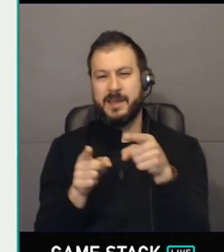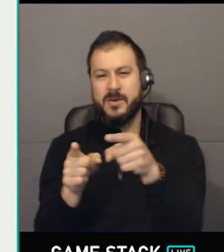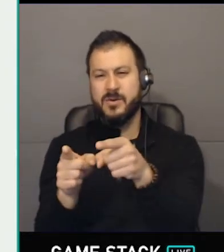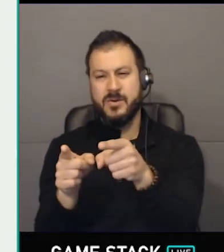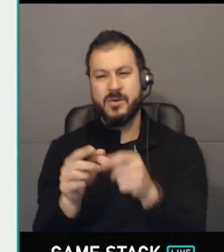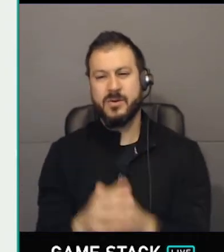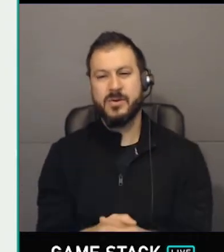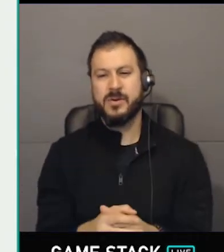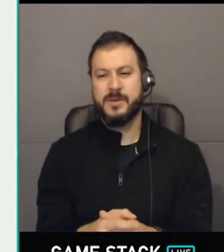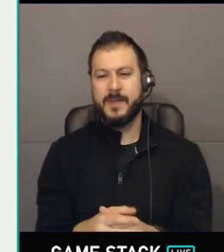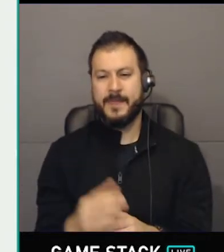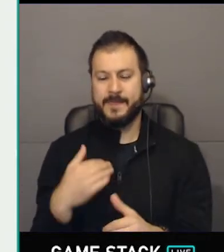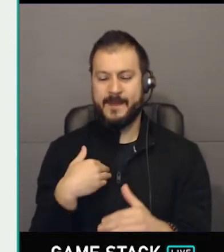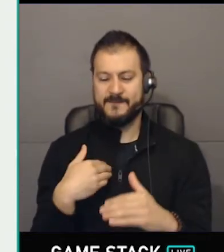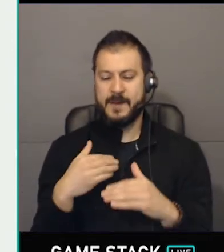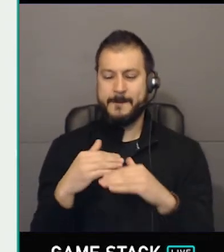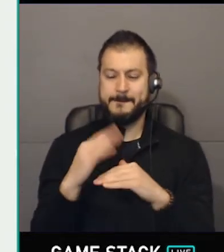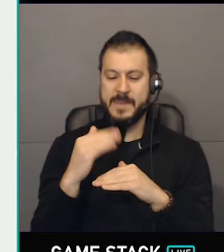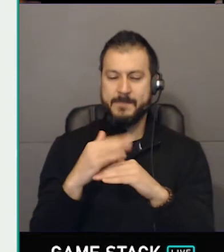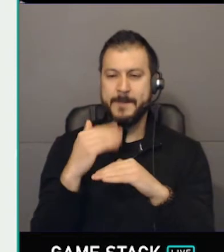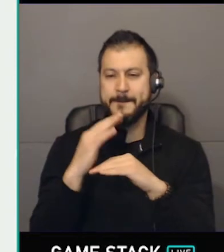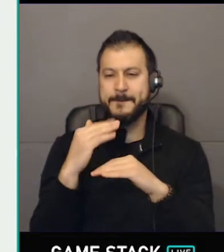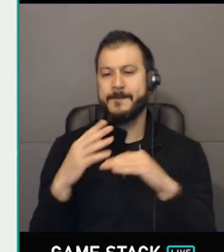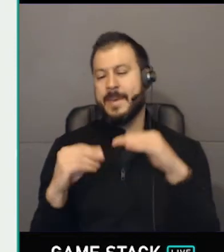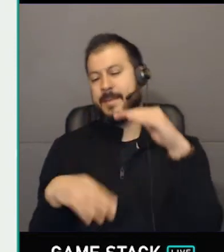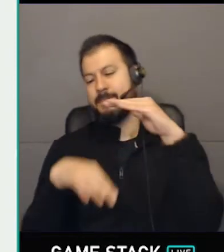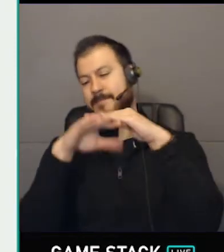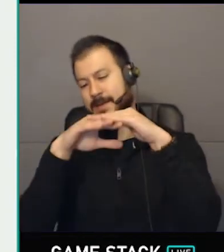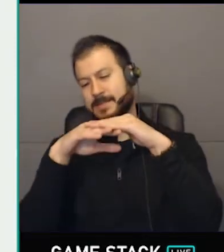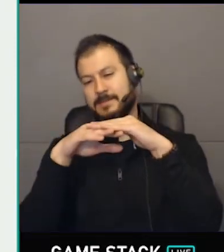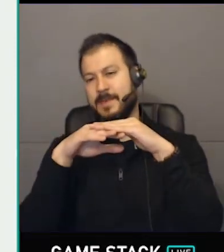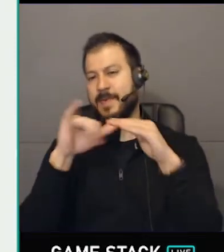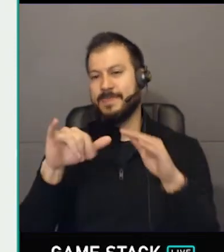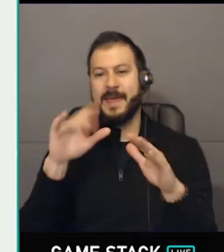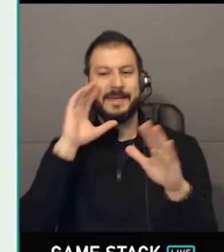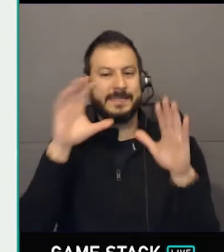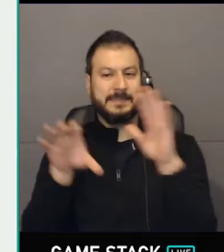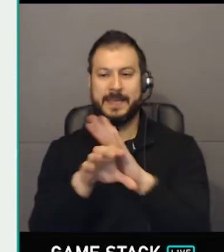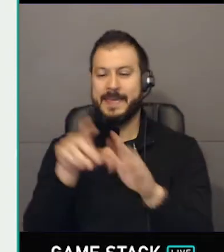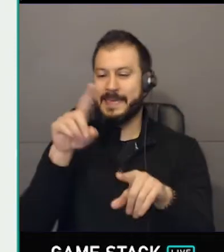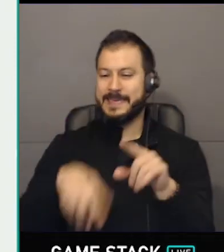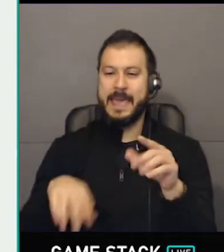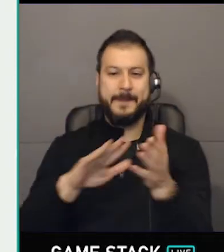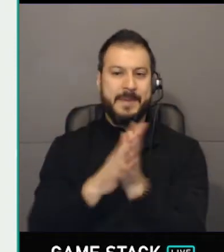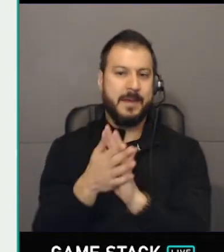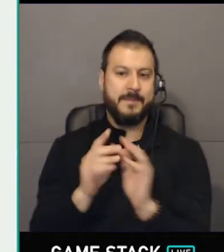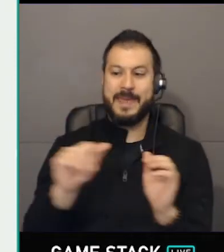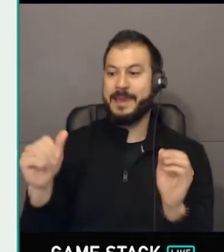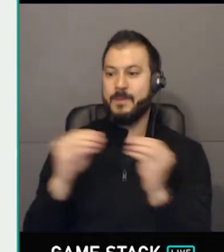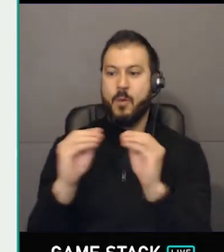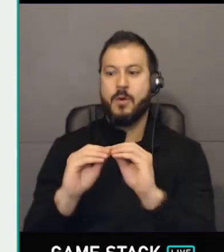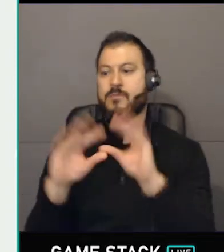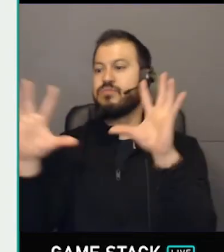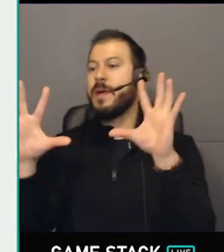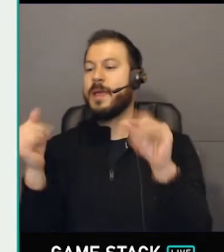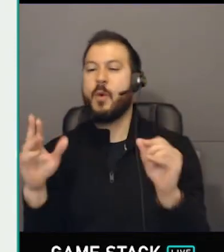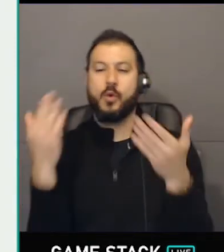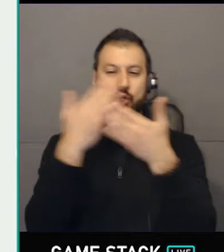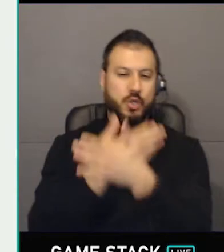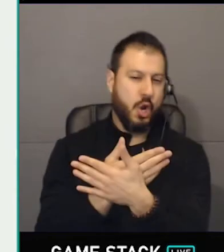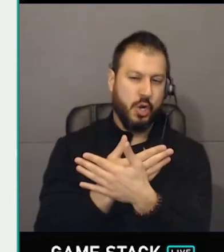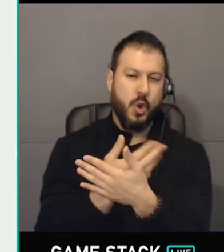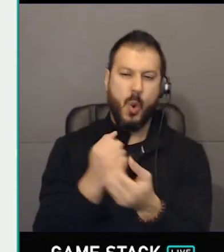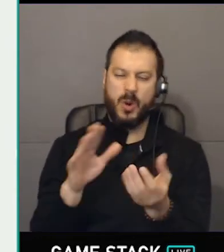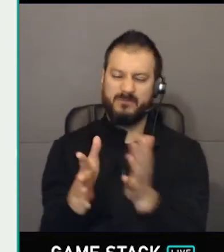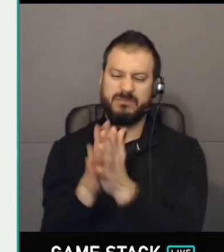is a minimum and maximum point at which the display just can't get any brighter or darker, and so it saturates or clips your game's